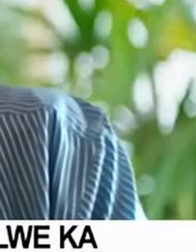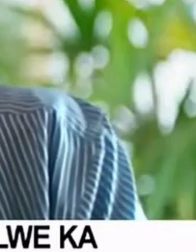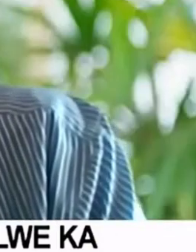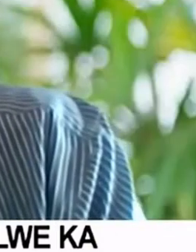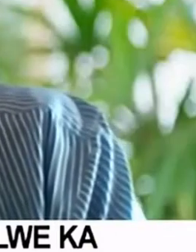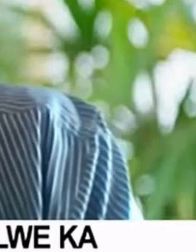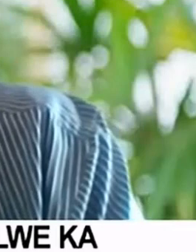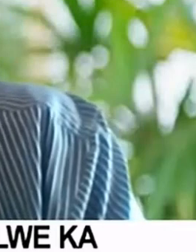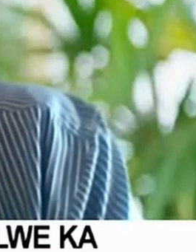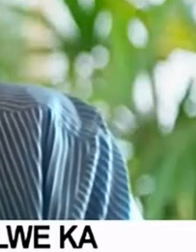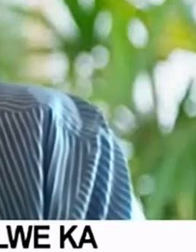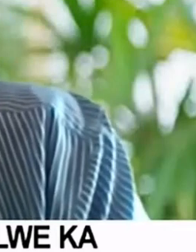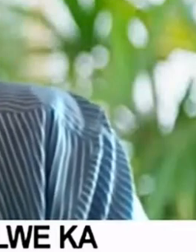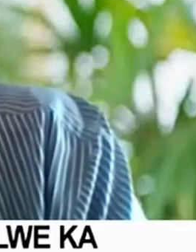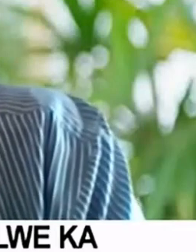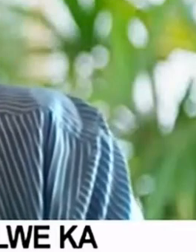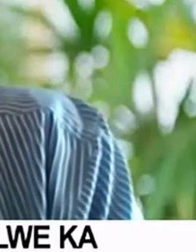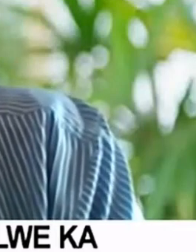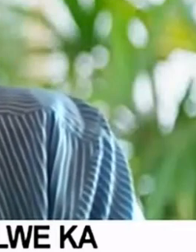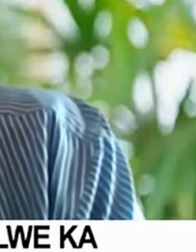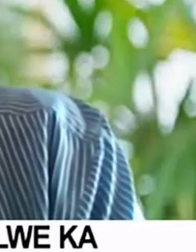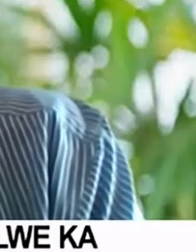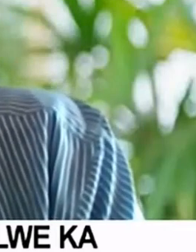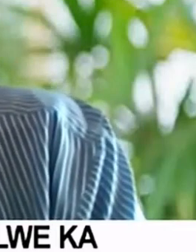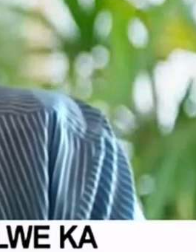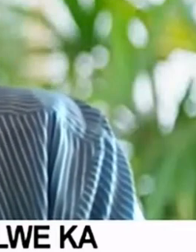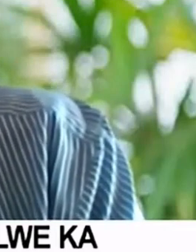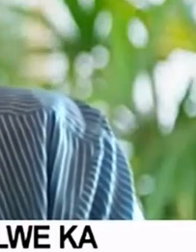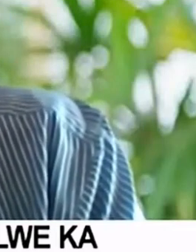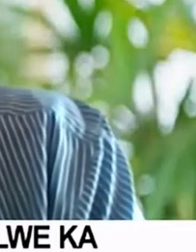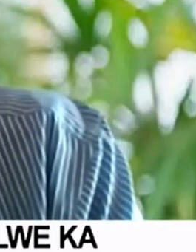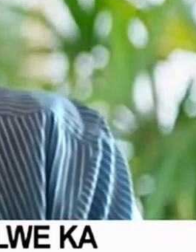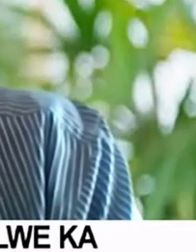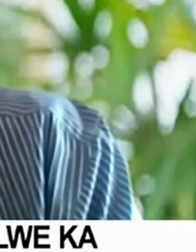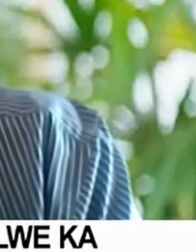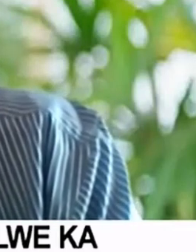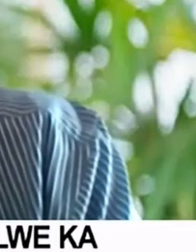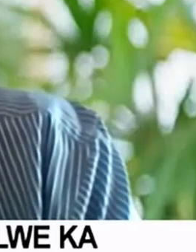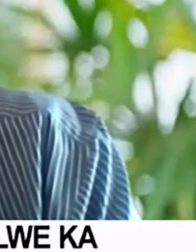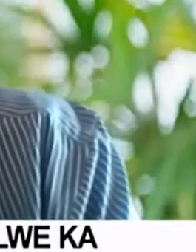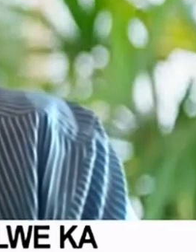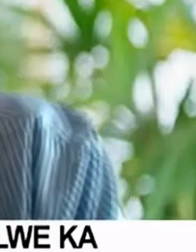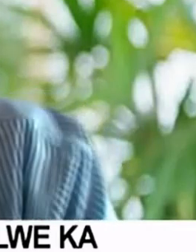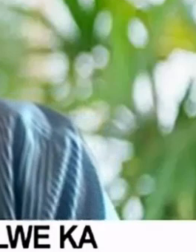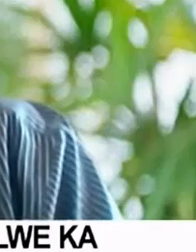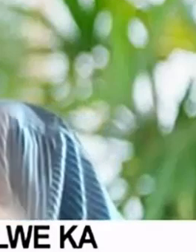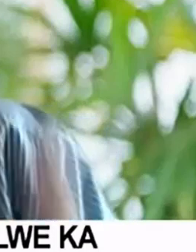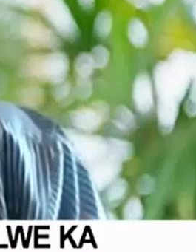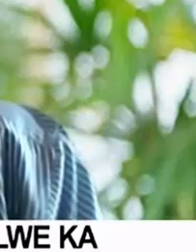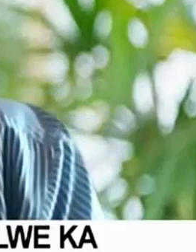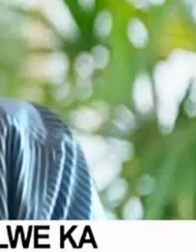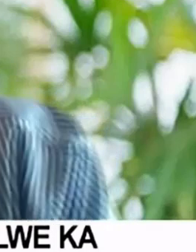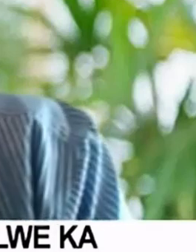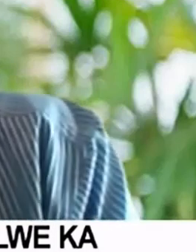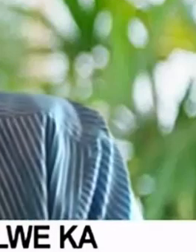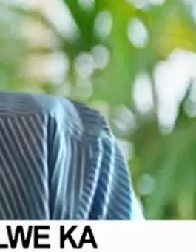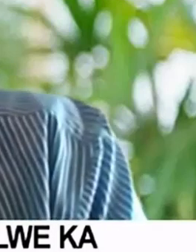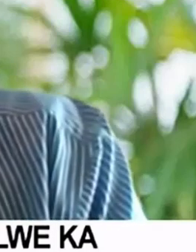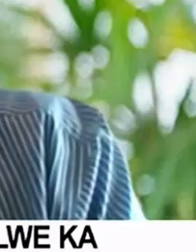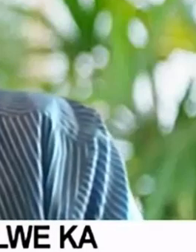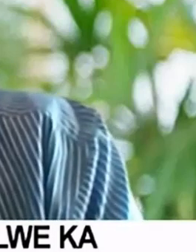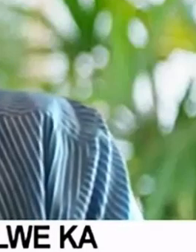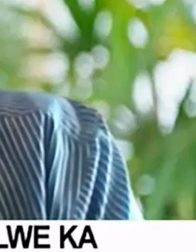about 95,000 students in South Africa have lost a parent or a caregiver. So you can understand that we are going to